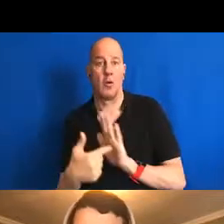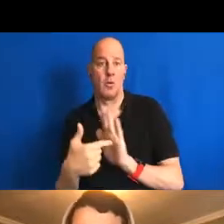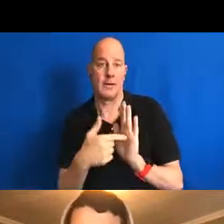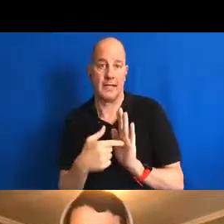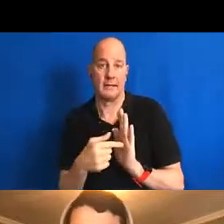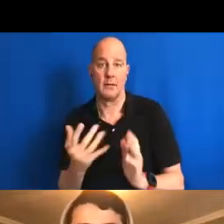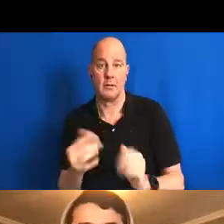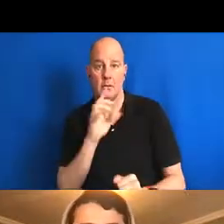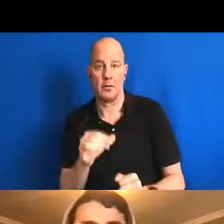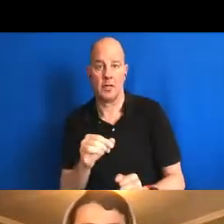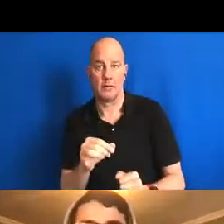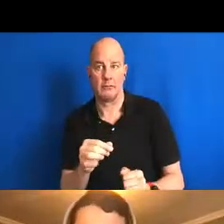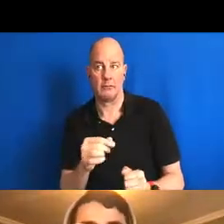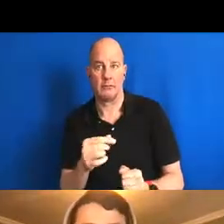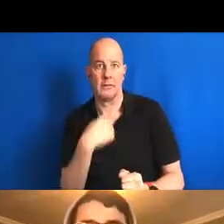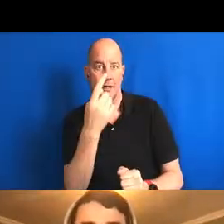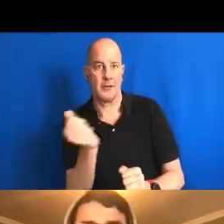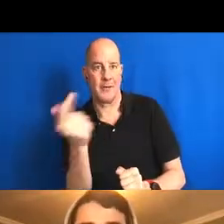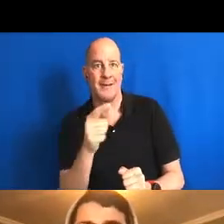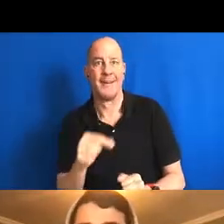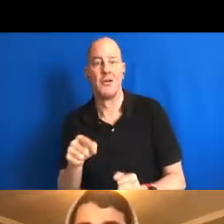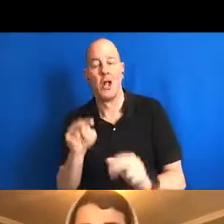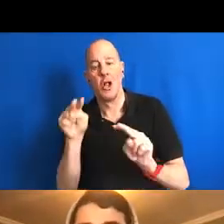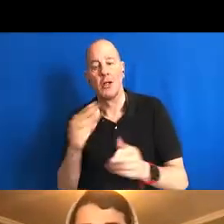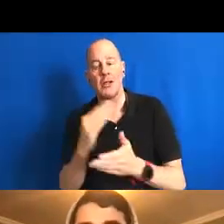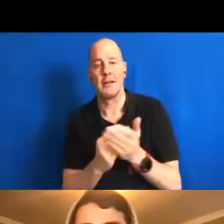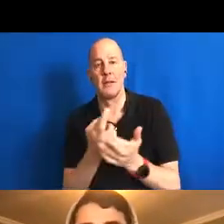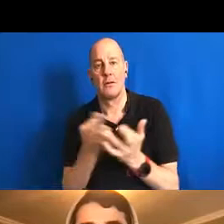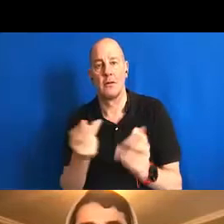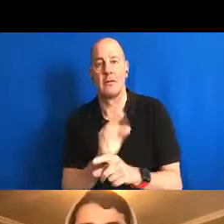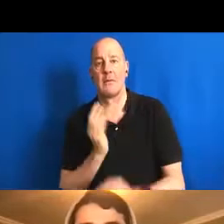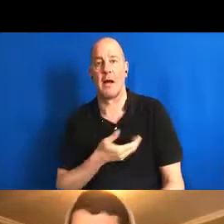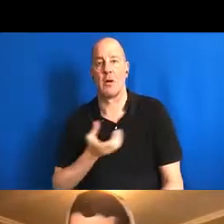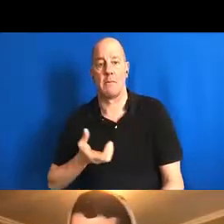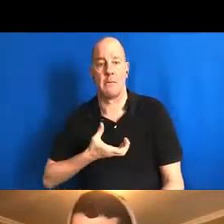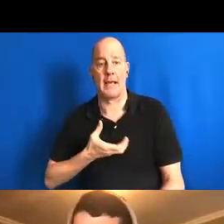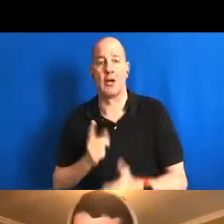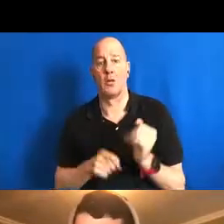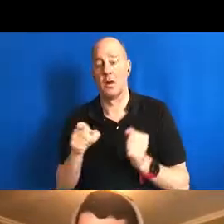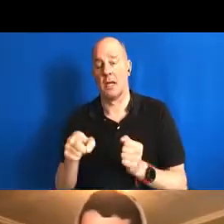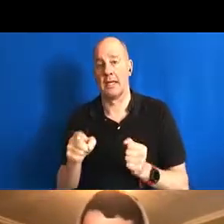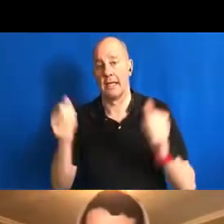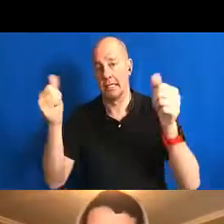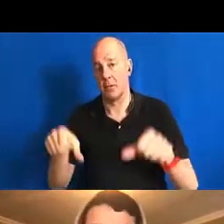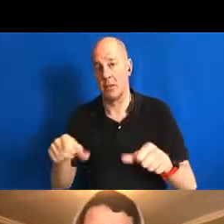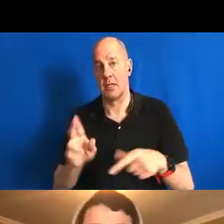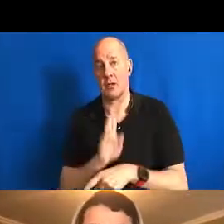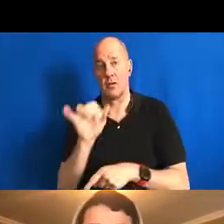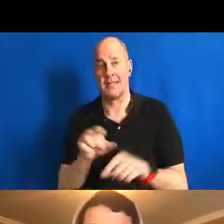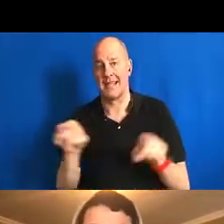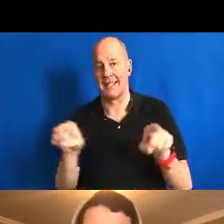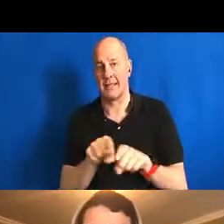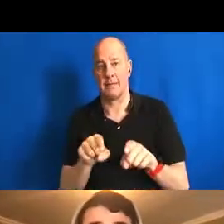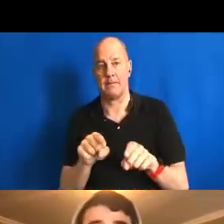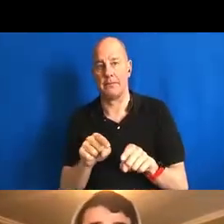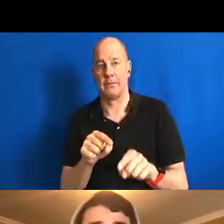threw that out there, and you can look to some of the resources from our mayor and what he's posted, and use those same talking